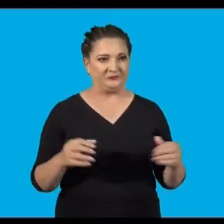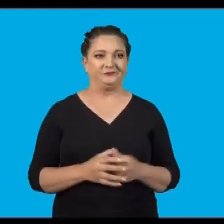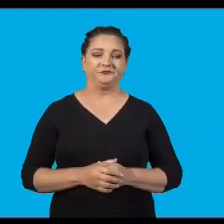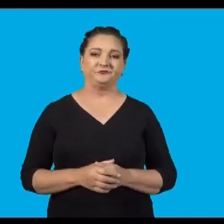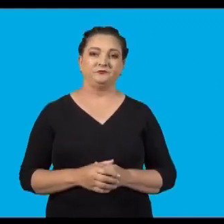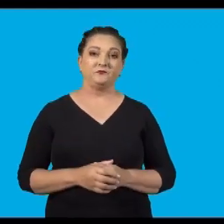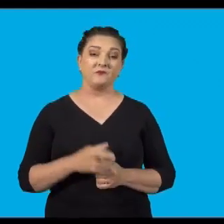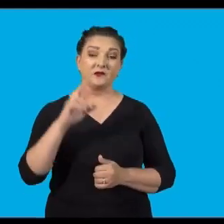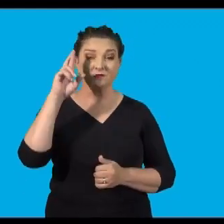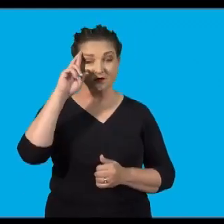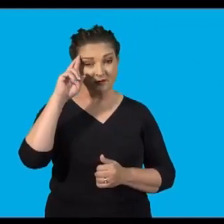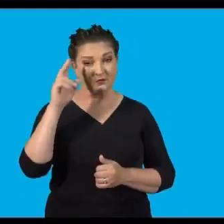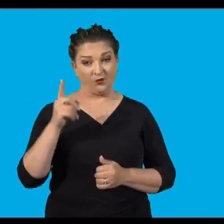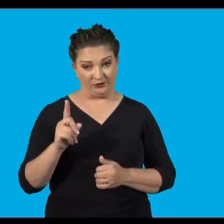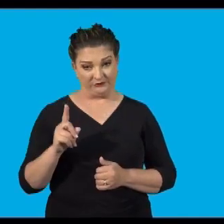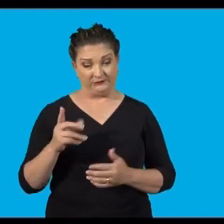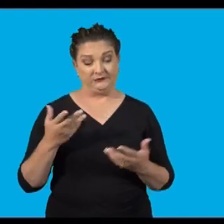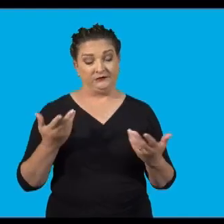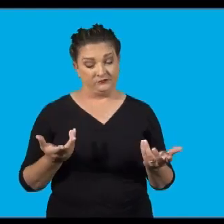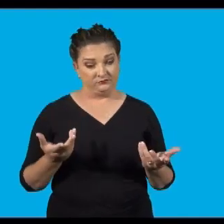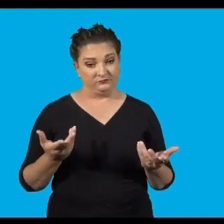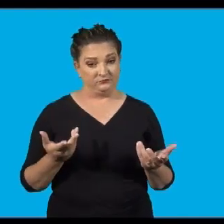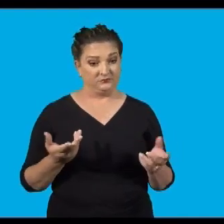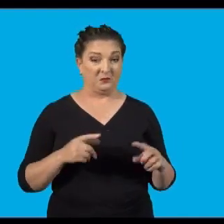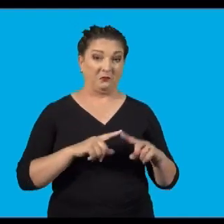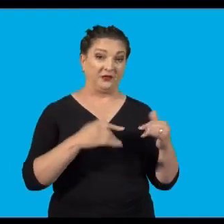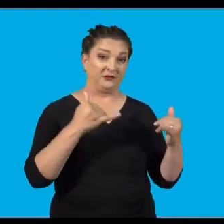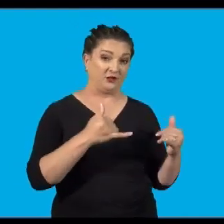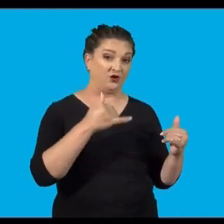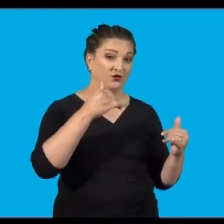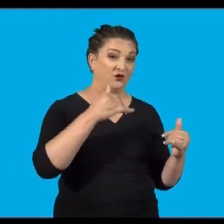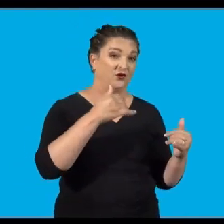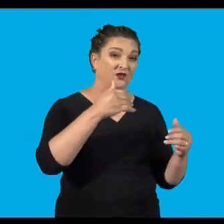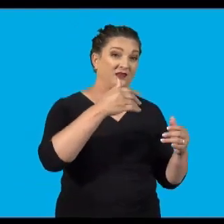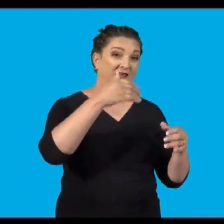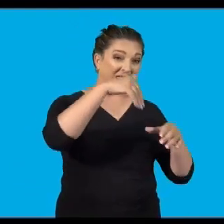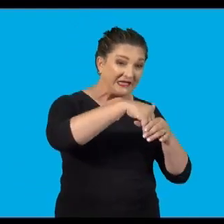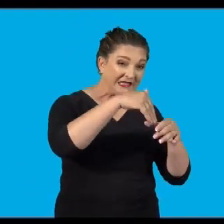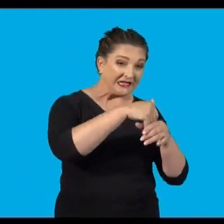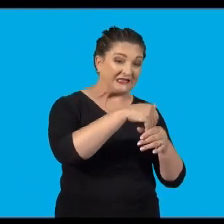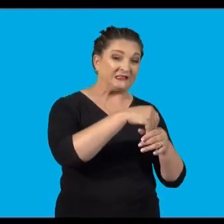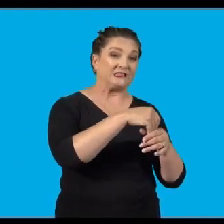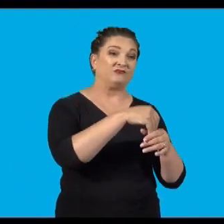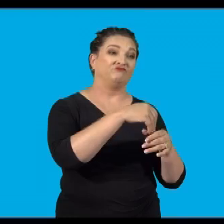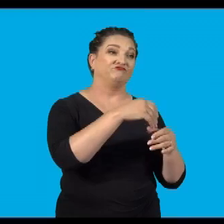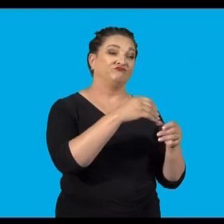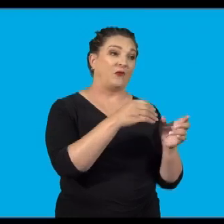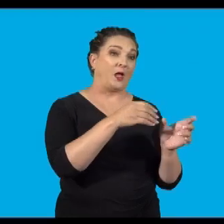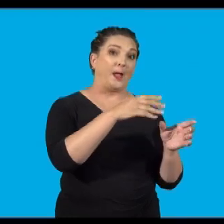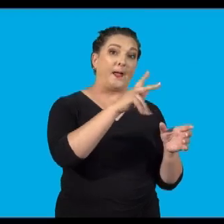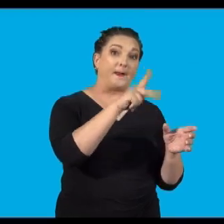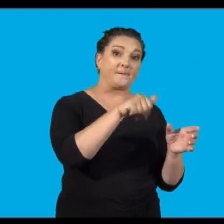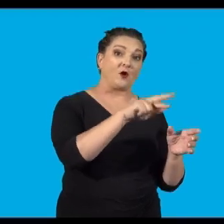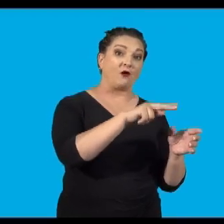Now, remember, we want to differentiate between figures of speech and parts of speech. So parts of speech is going to